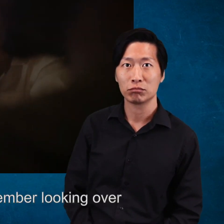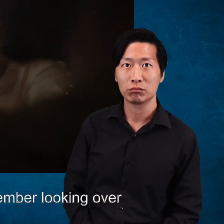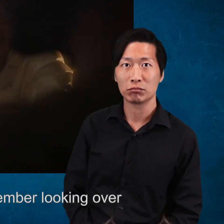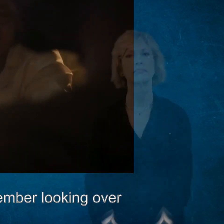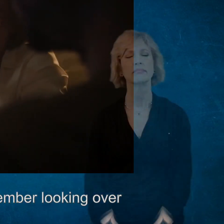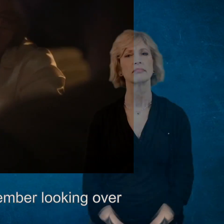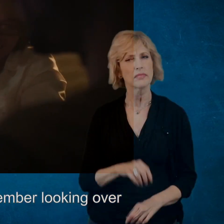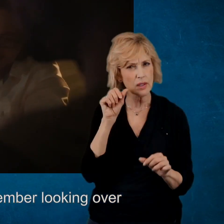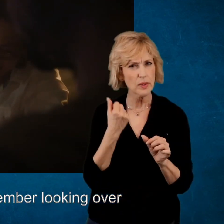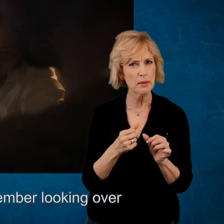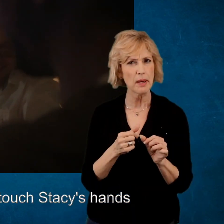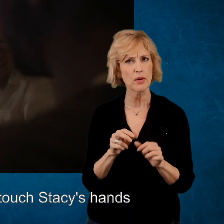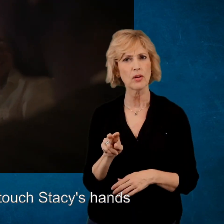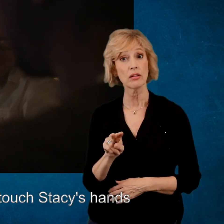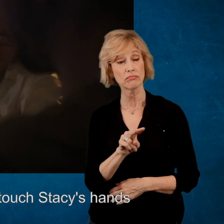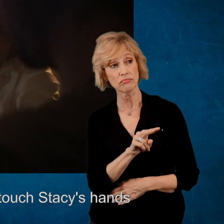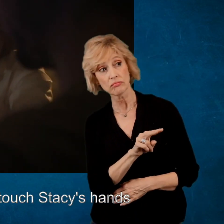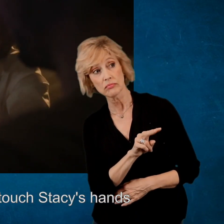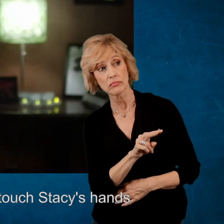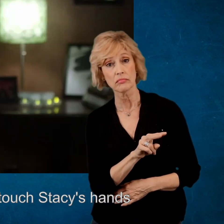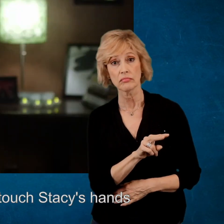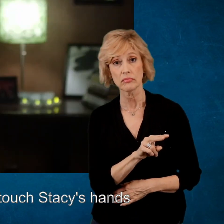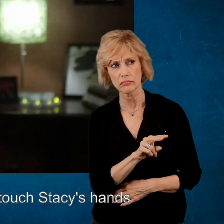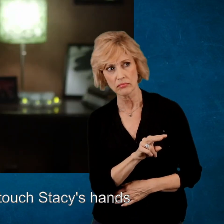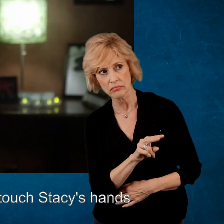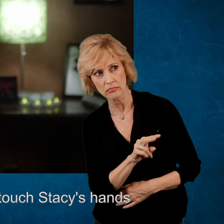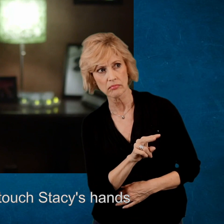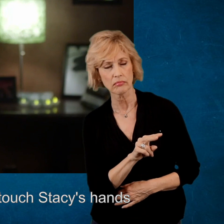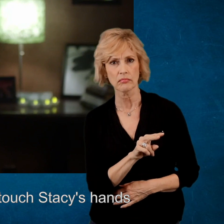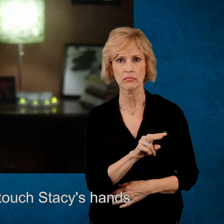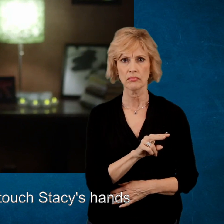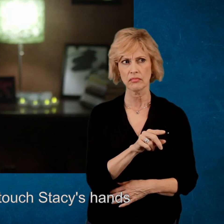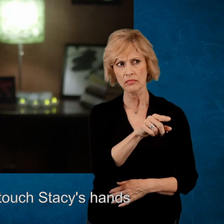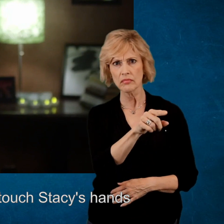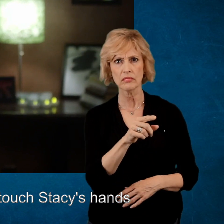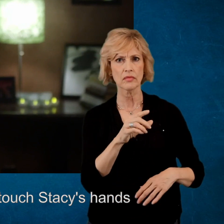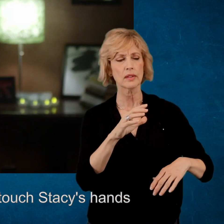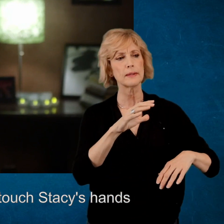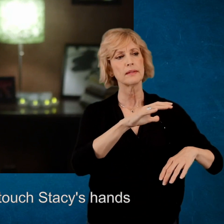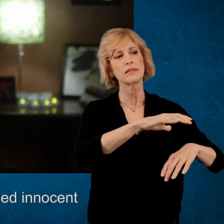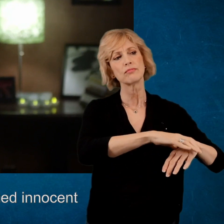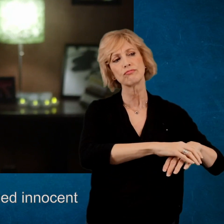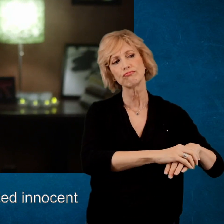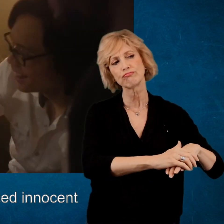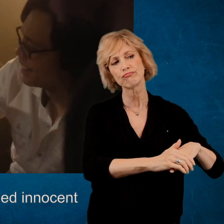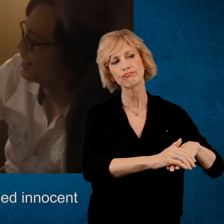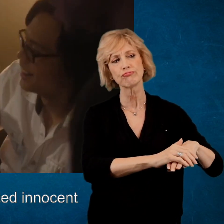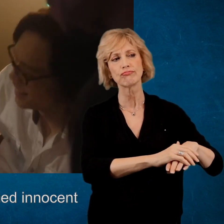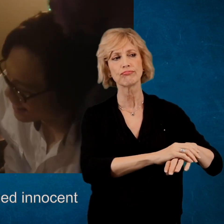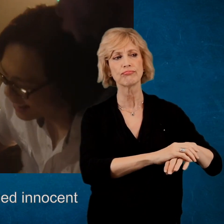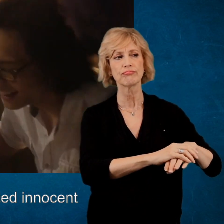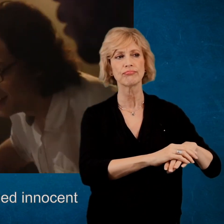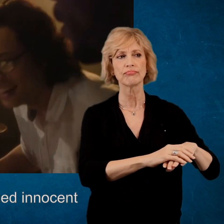I just remember looking over and seeing Jordan touch Stacy's hands. And